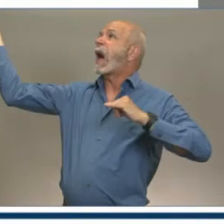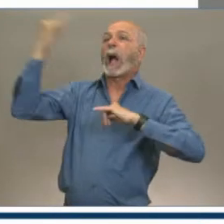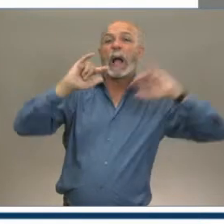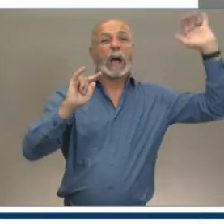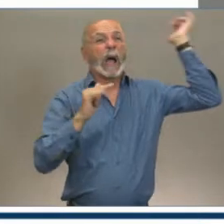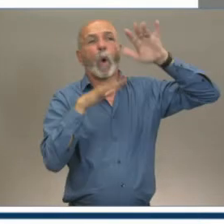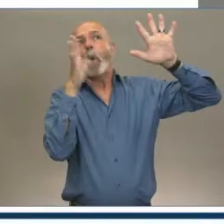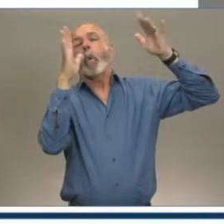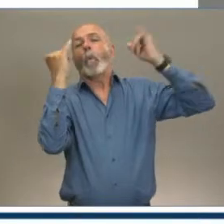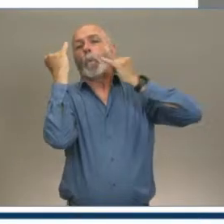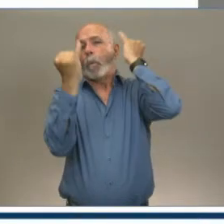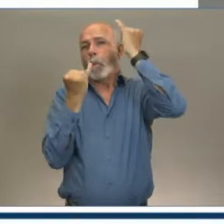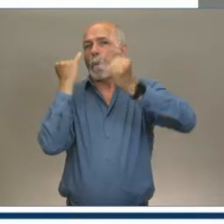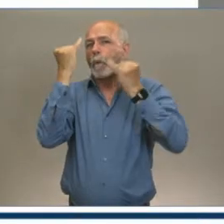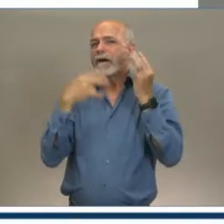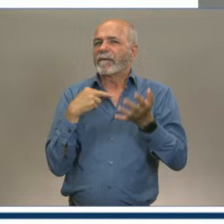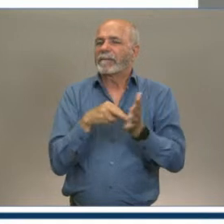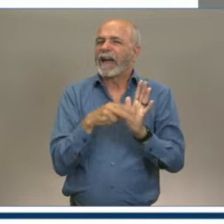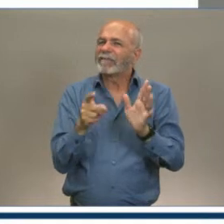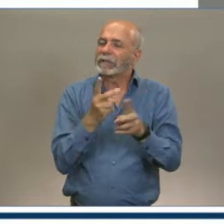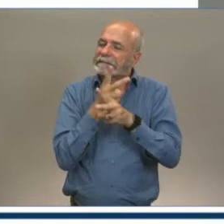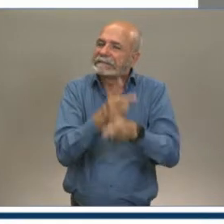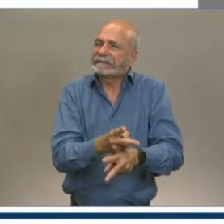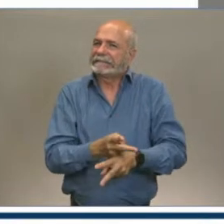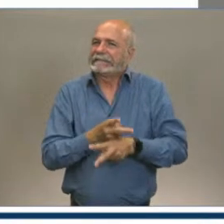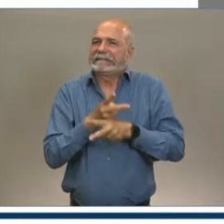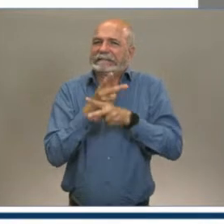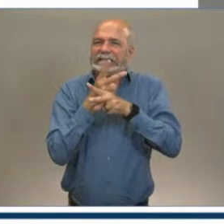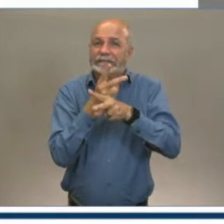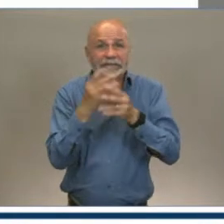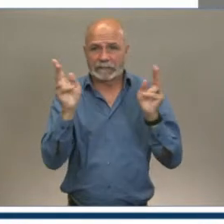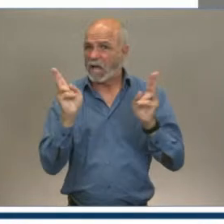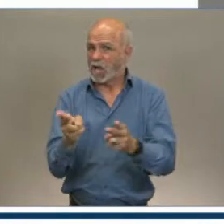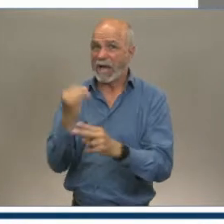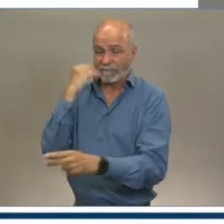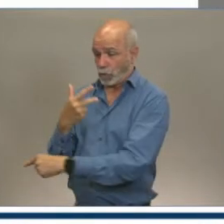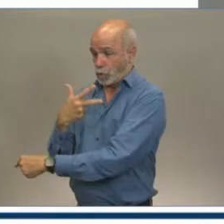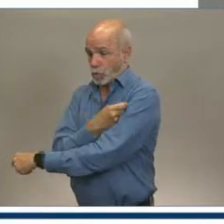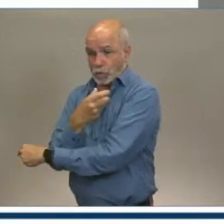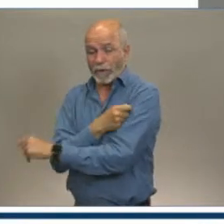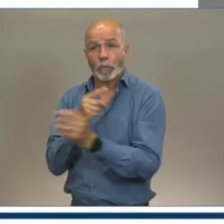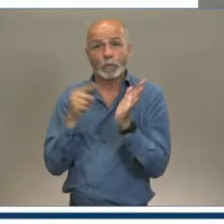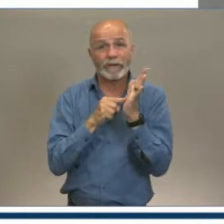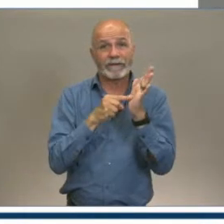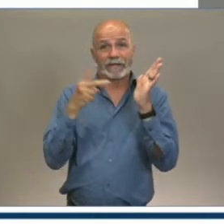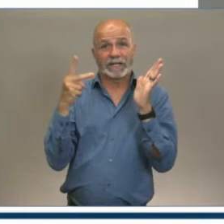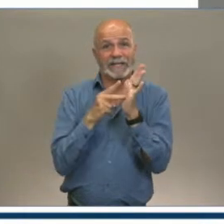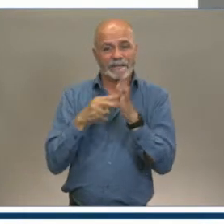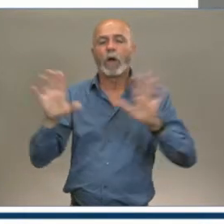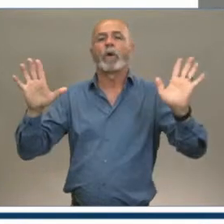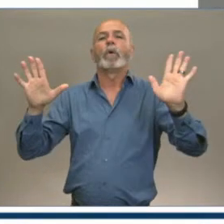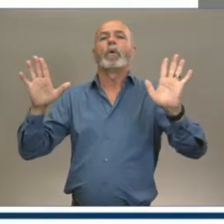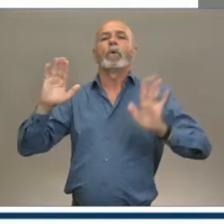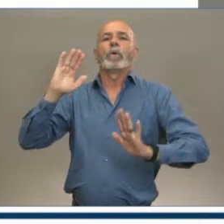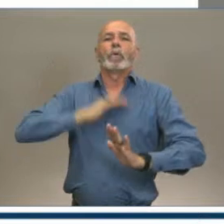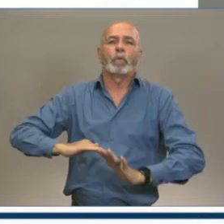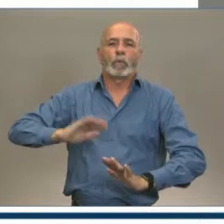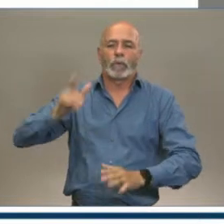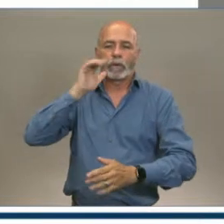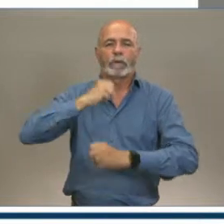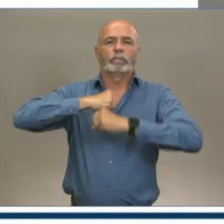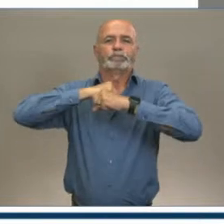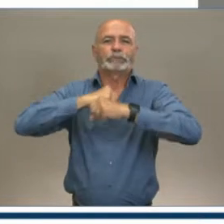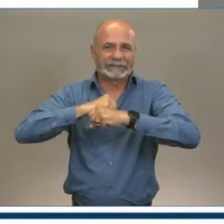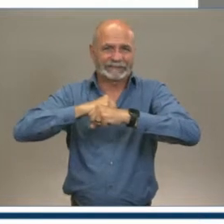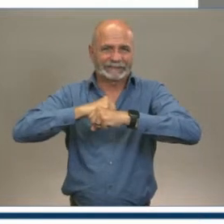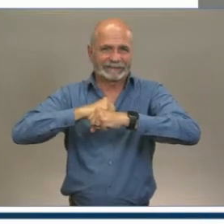The key is that we know that 2 doses of vaccine is necessary to provide good protection against the Delta variant. You need not just 1,